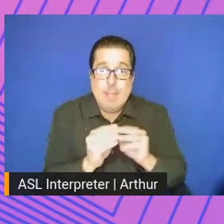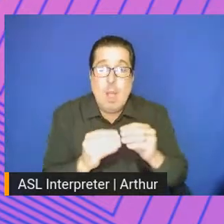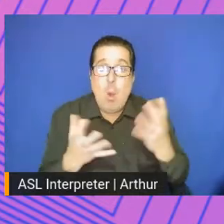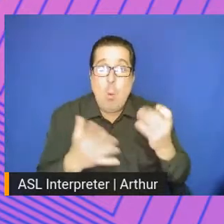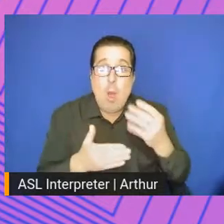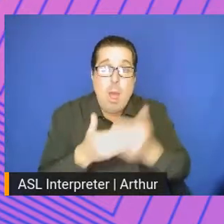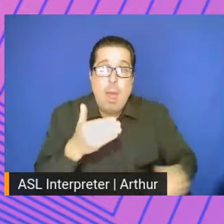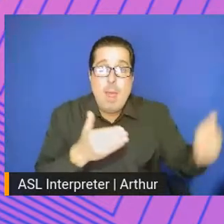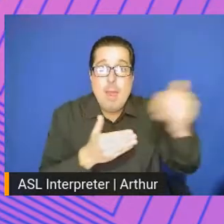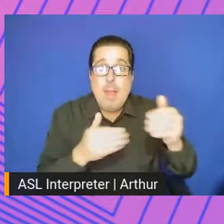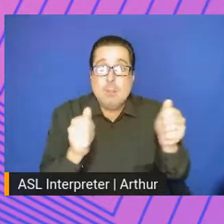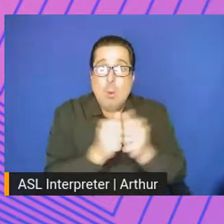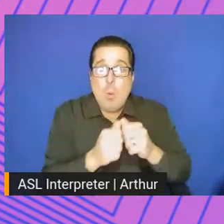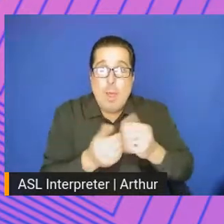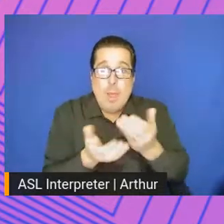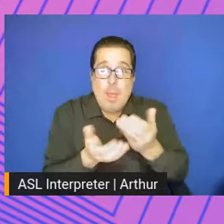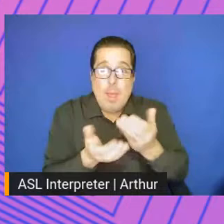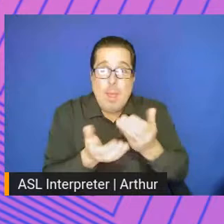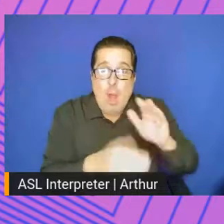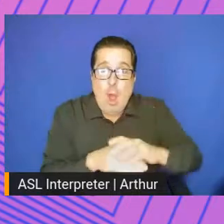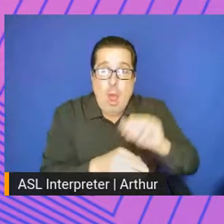with containers on AWS.